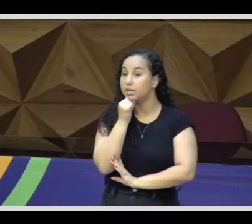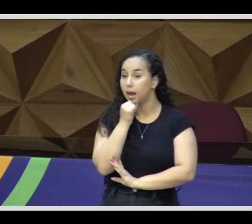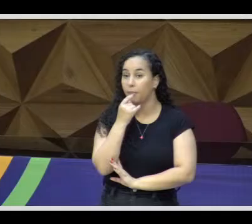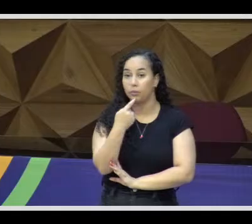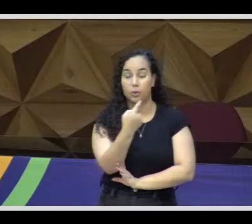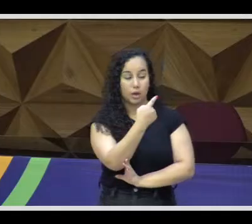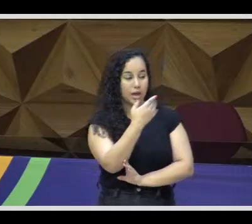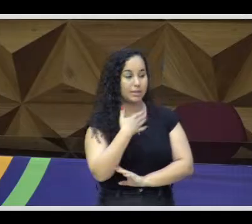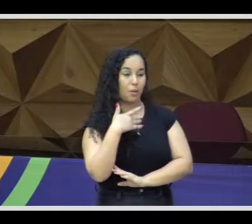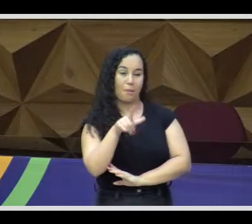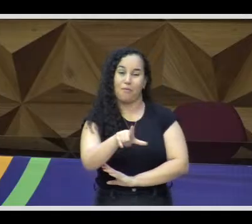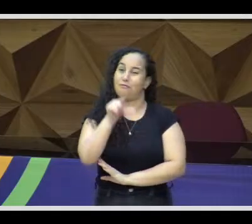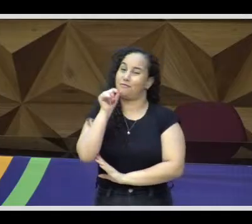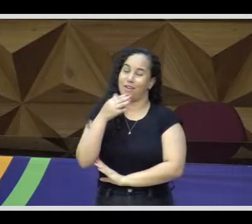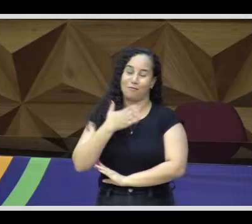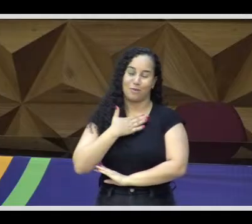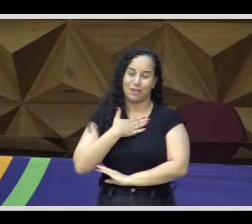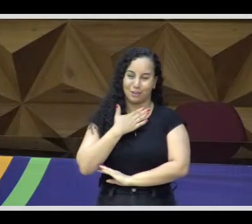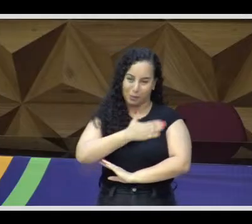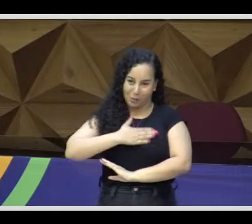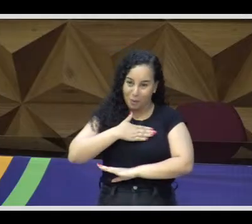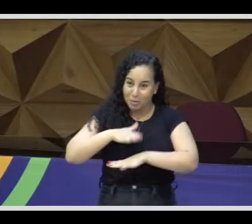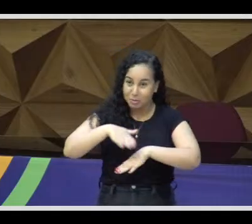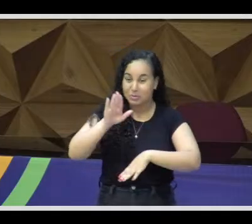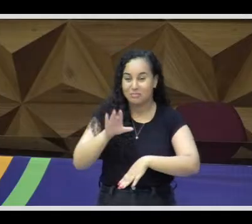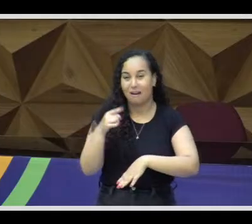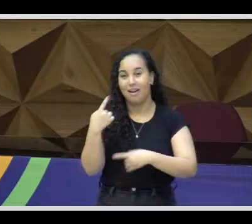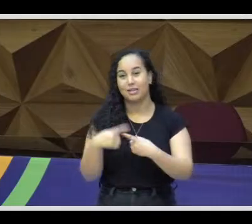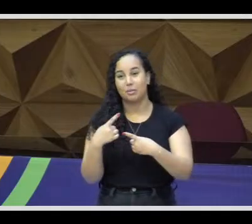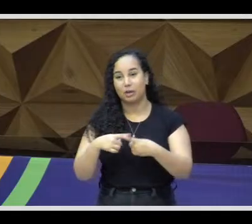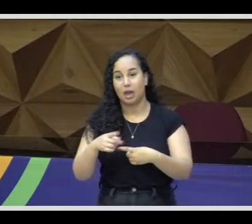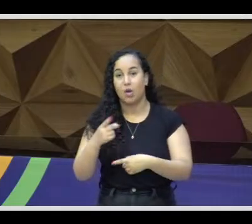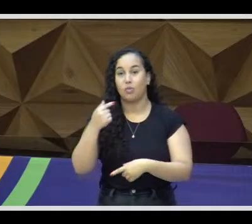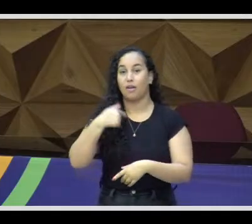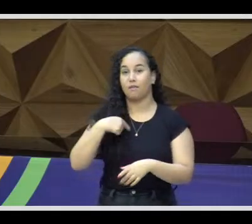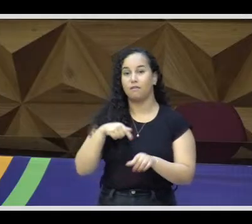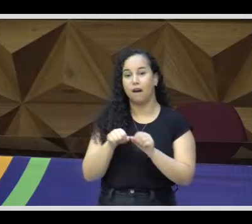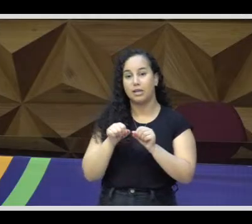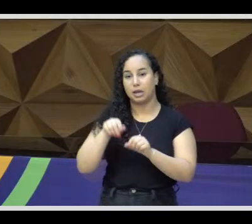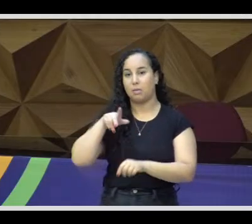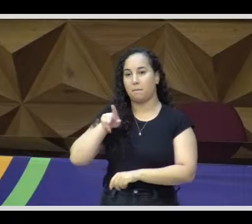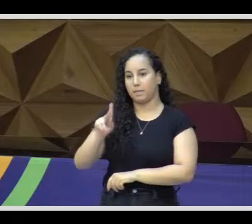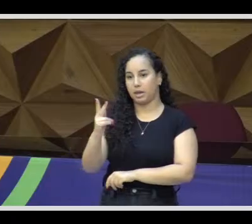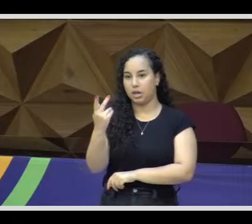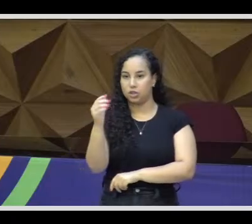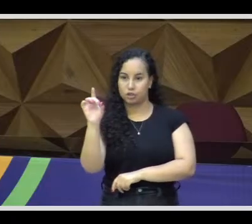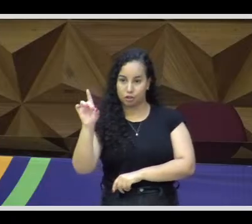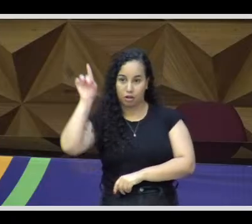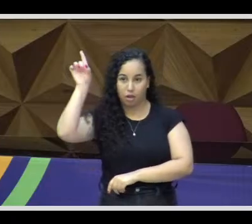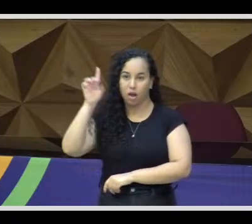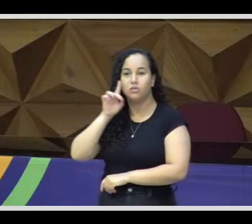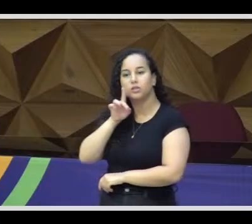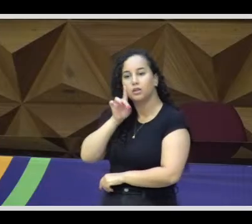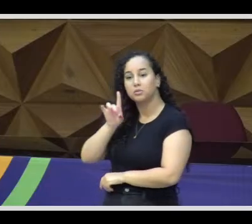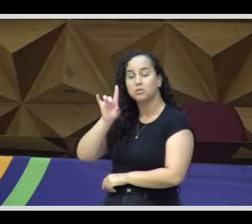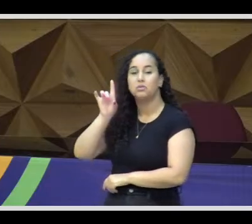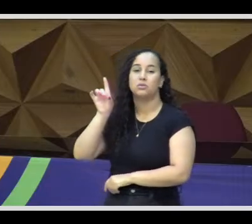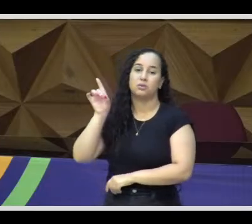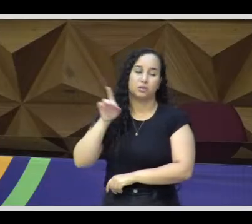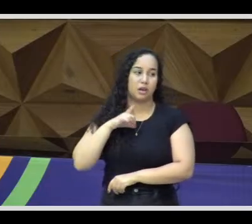This is my favorite one, and the reason is when I was doing my PhD in the United States, that